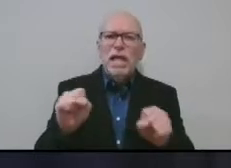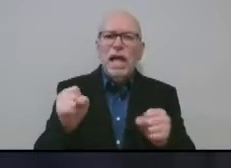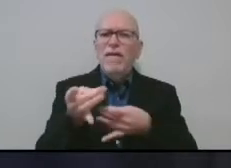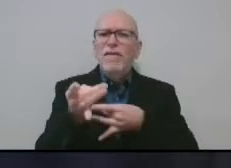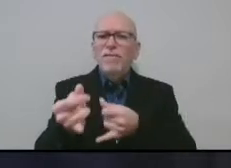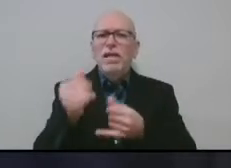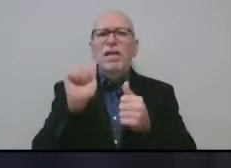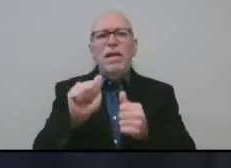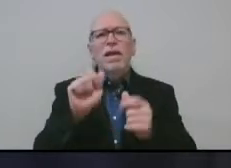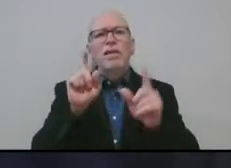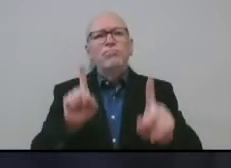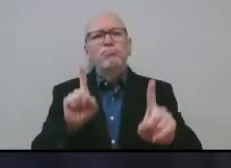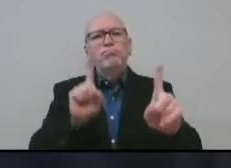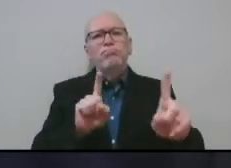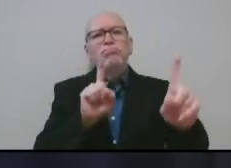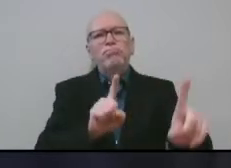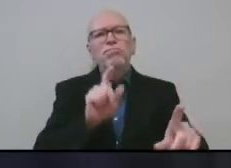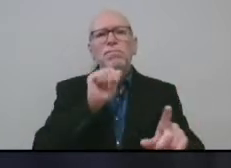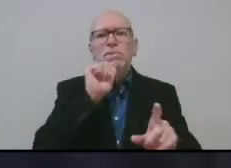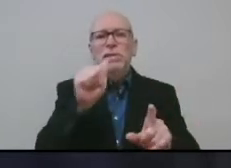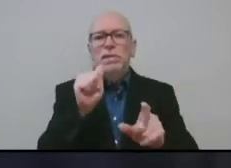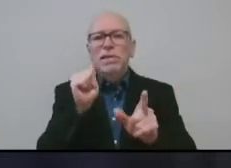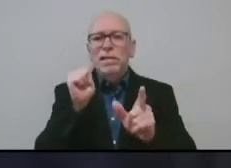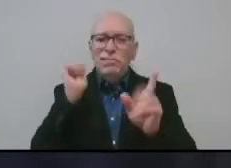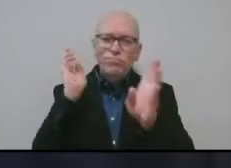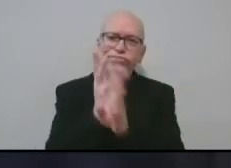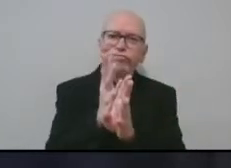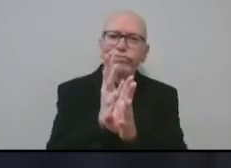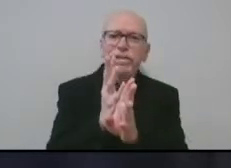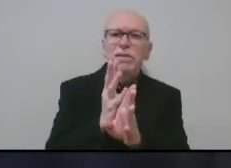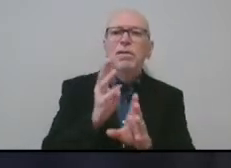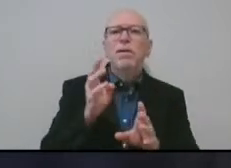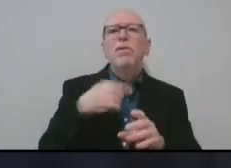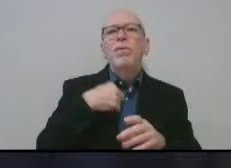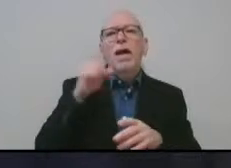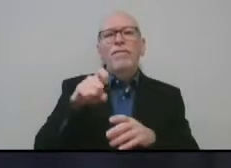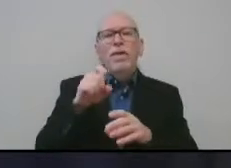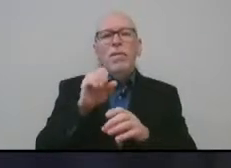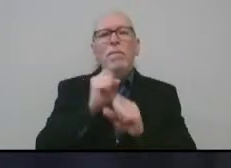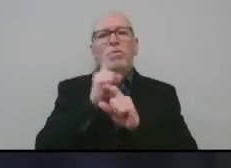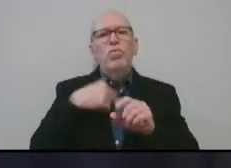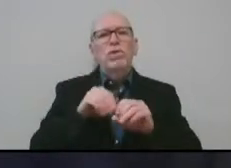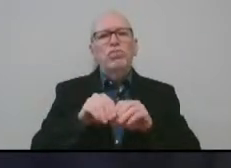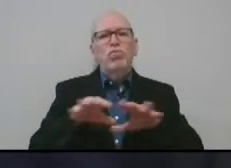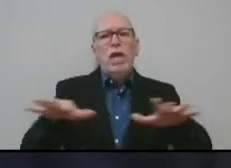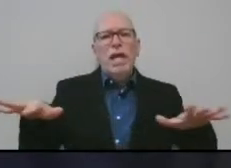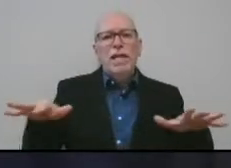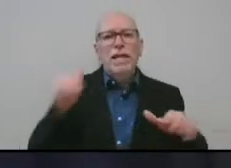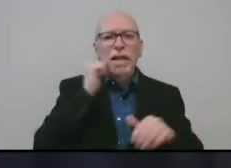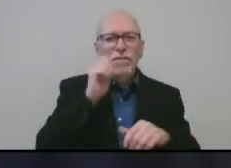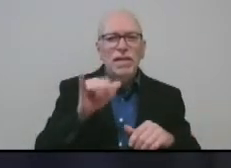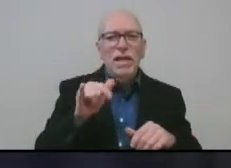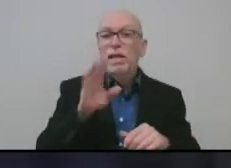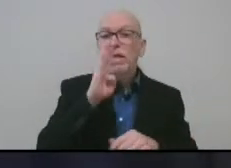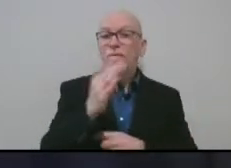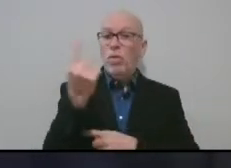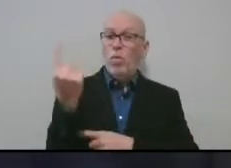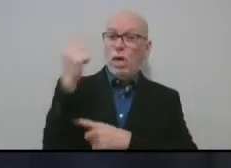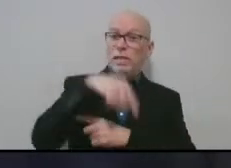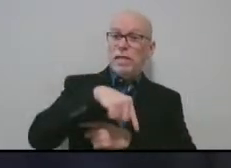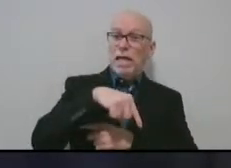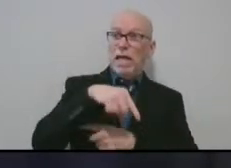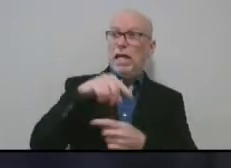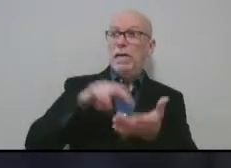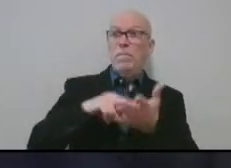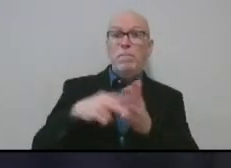distance and be able to wait their 15 or 30 minutes, it's spread out evenly over all the days. So there will never be one day where we say every single dose